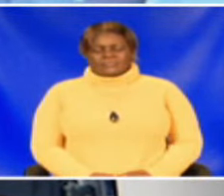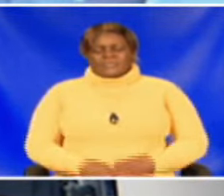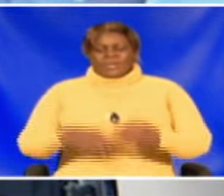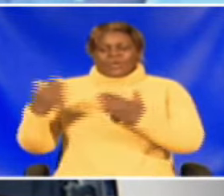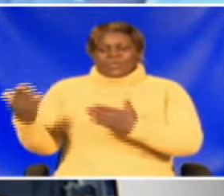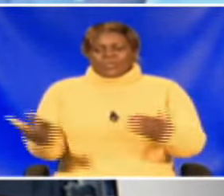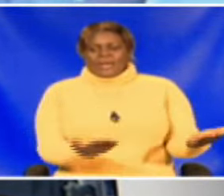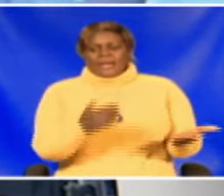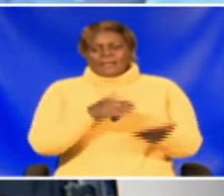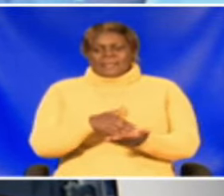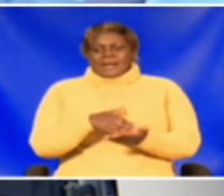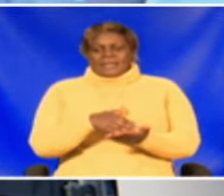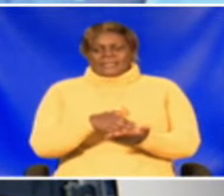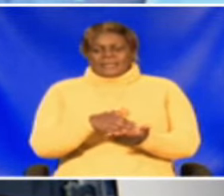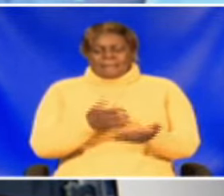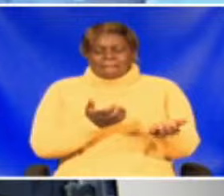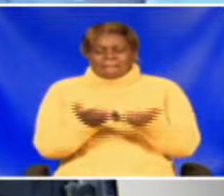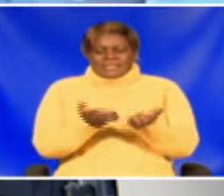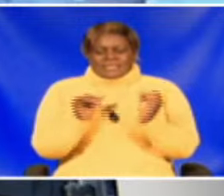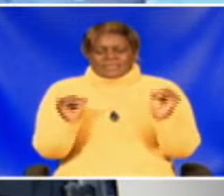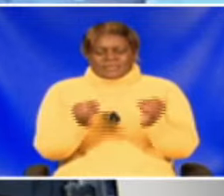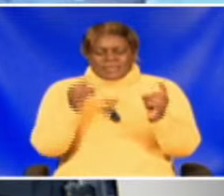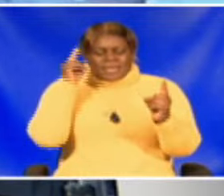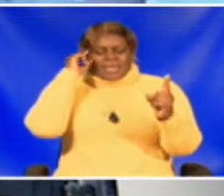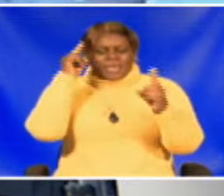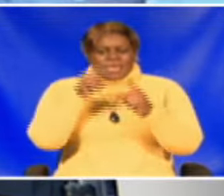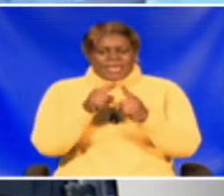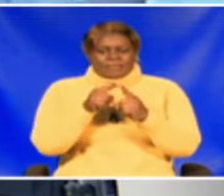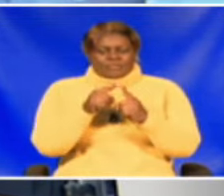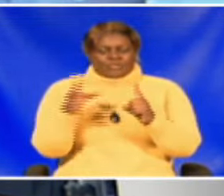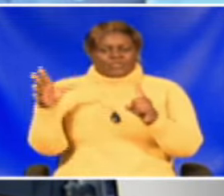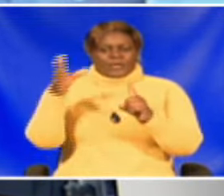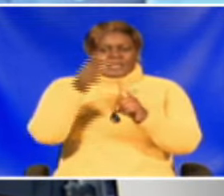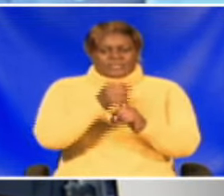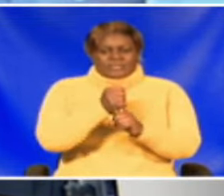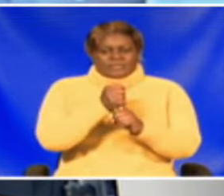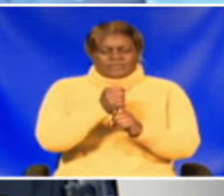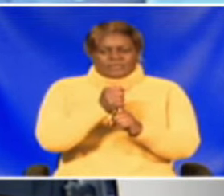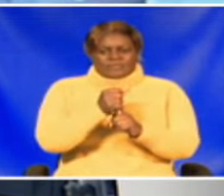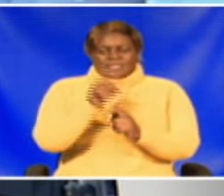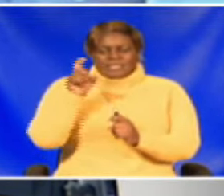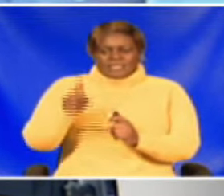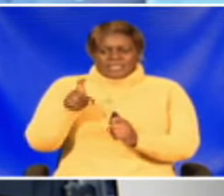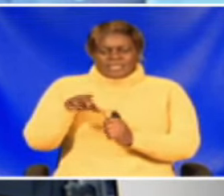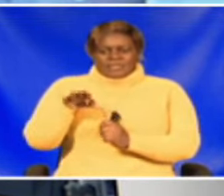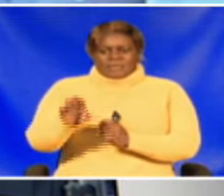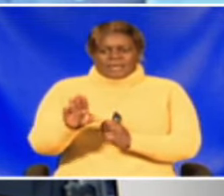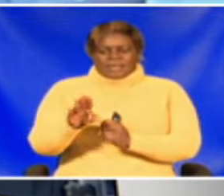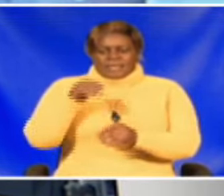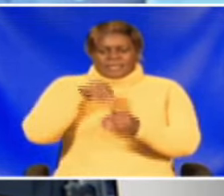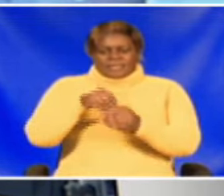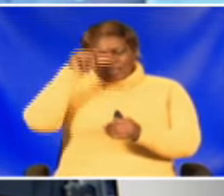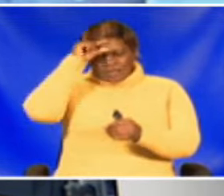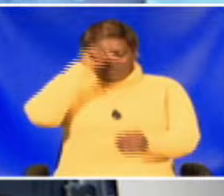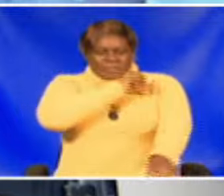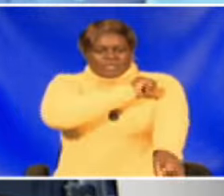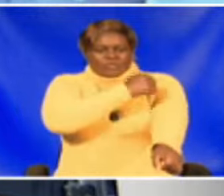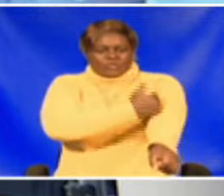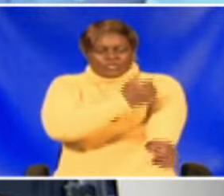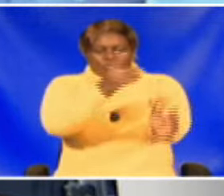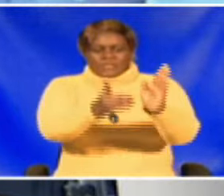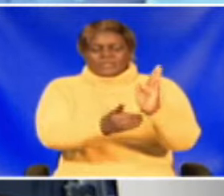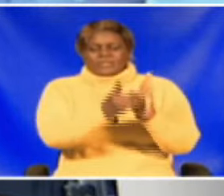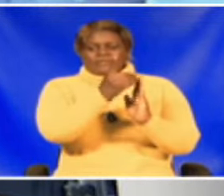Right, welcome back. Time now for some business. In a bid to meet its statistical needs, the Intergovernmental Authority on